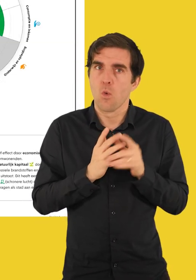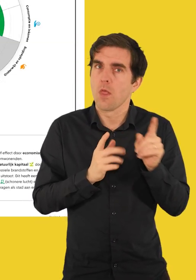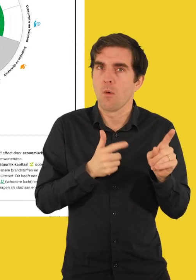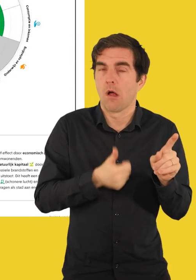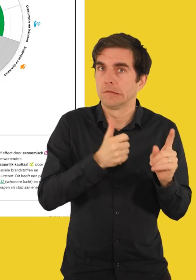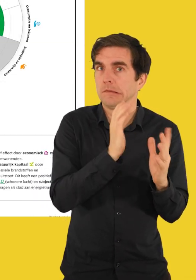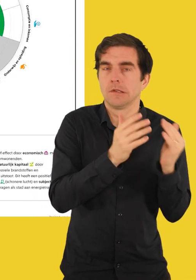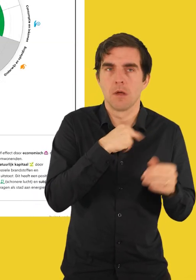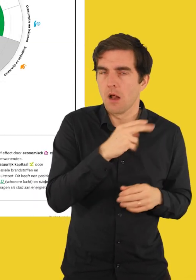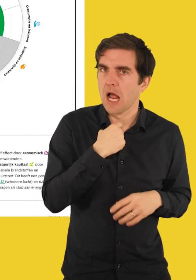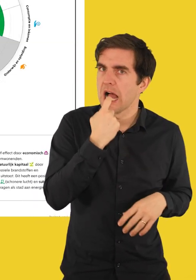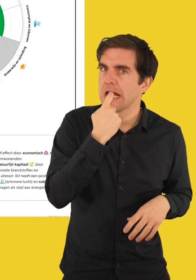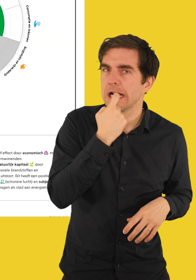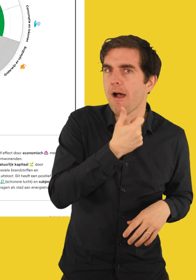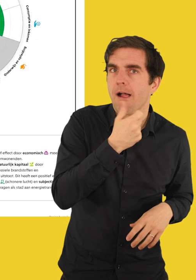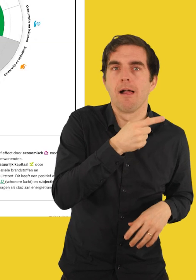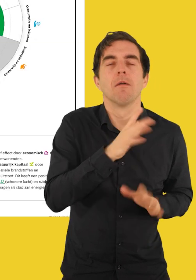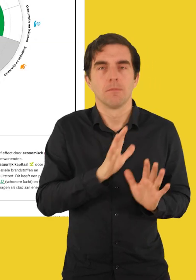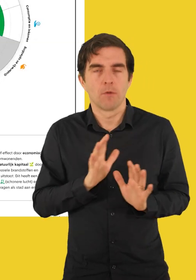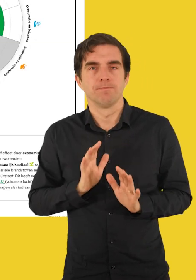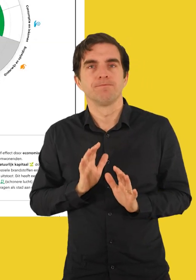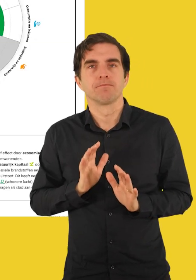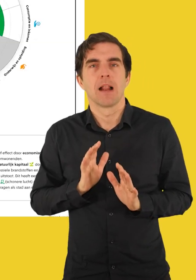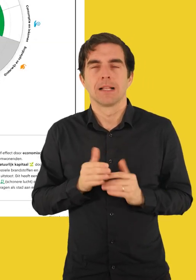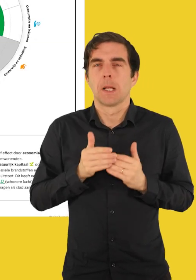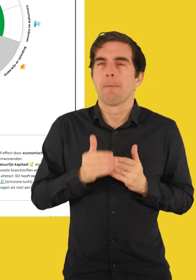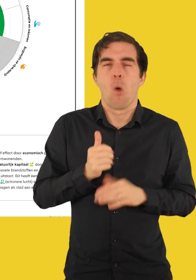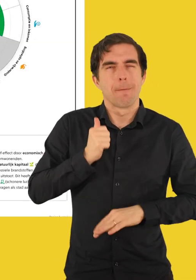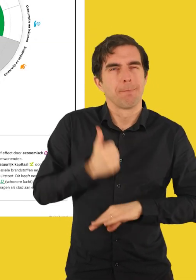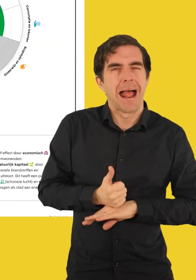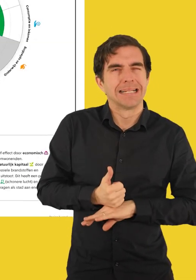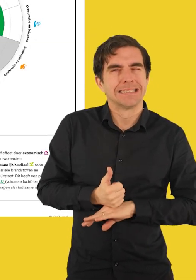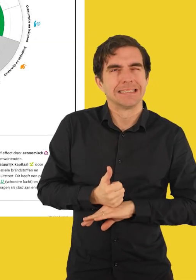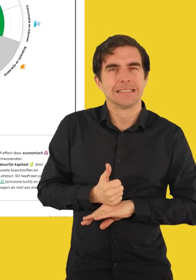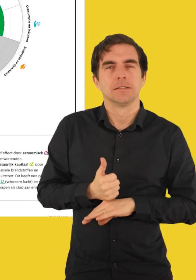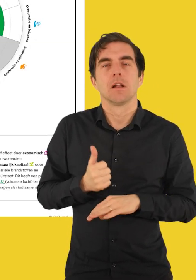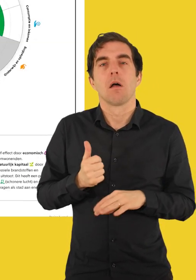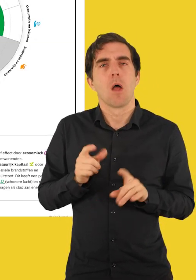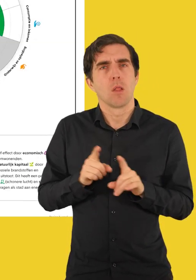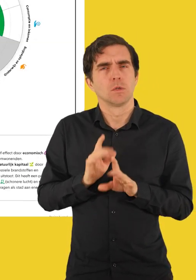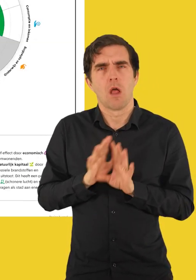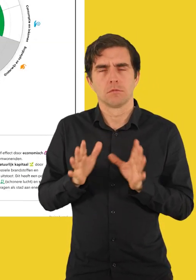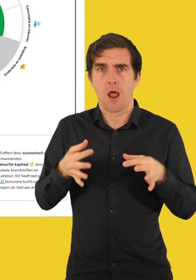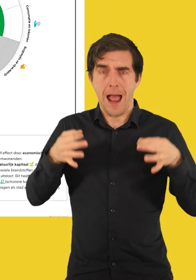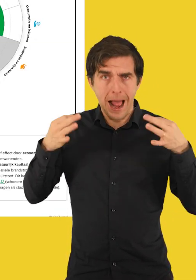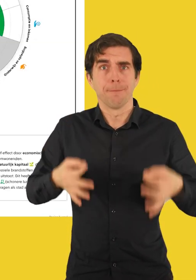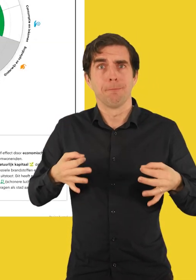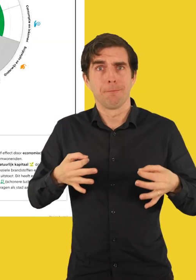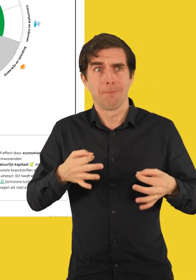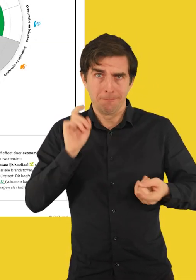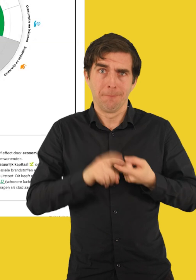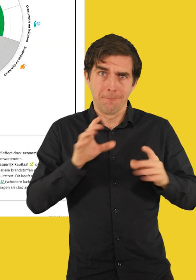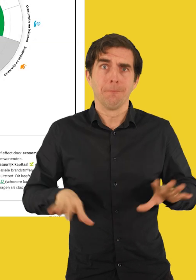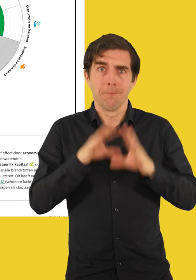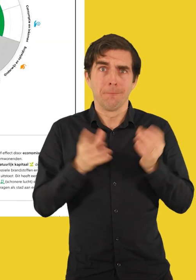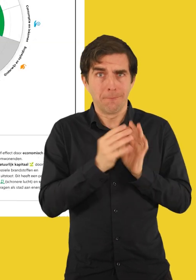very jealous of that one. But so this is a bit more basic, and it's also not